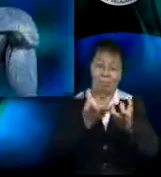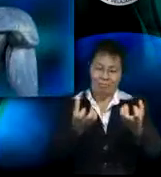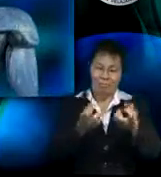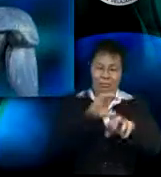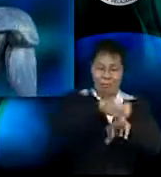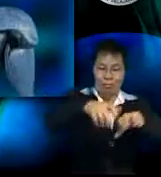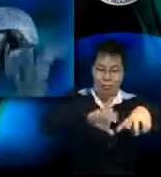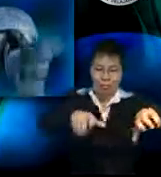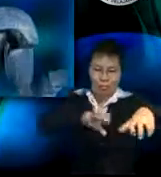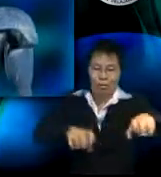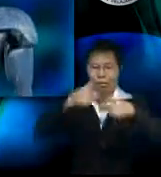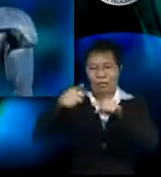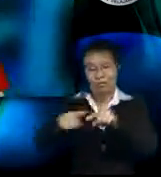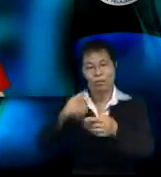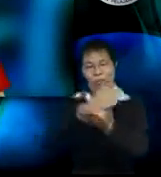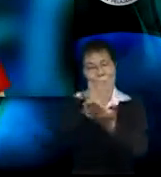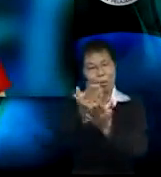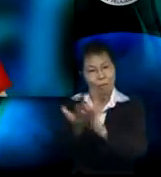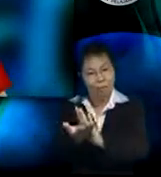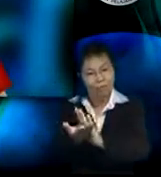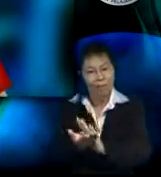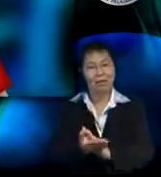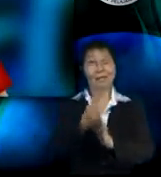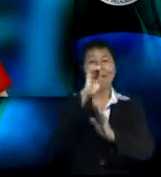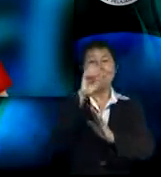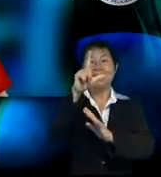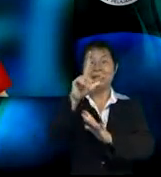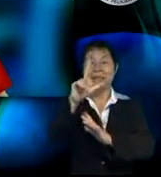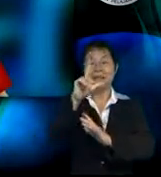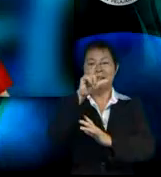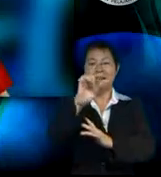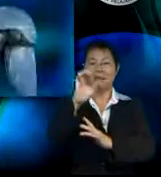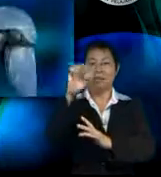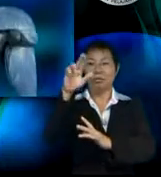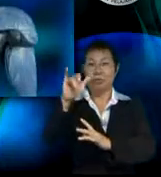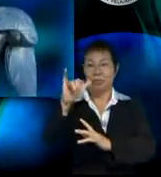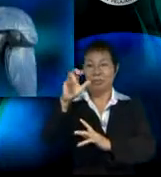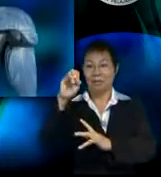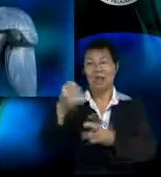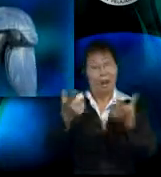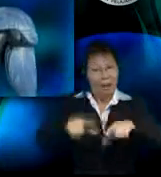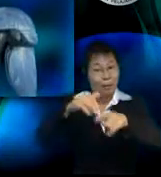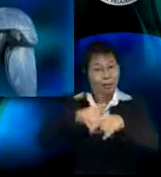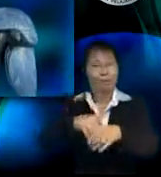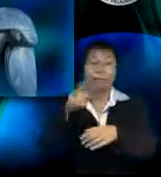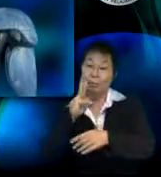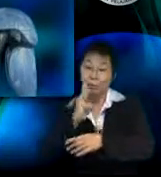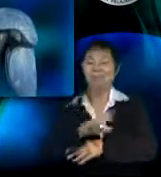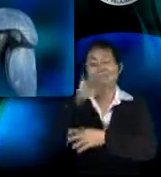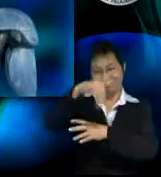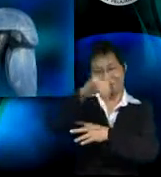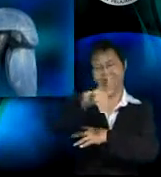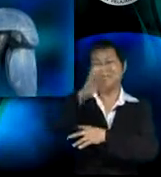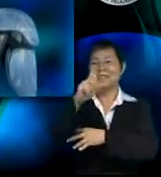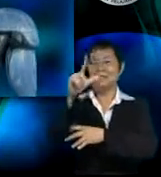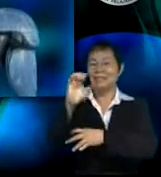down into its different parts. Electrolysis only happens in liquids? Yes, electrolysis